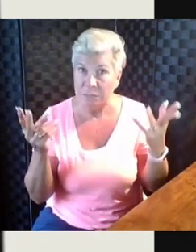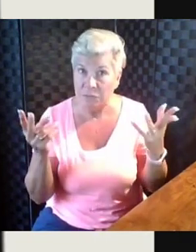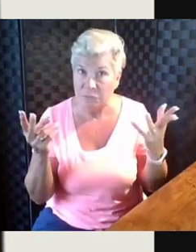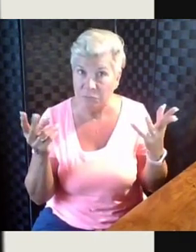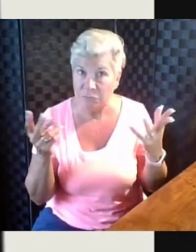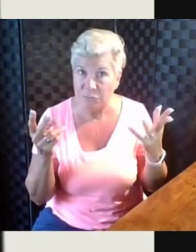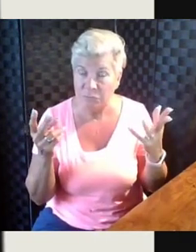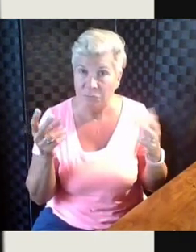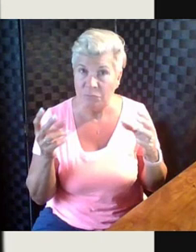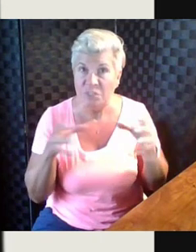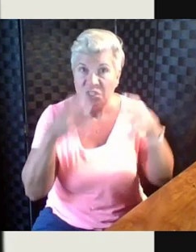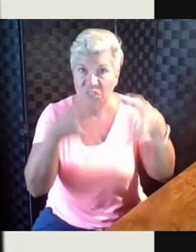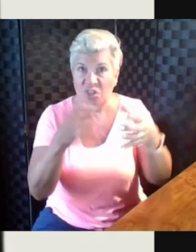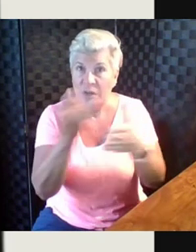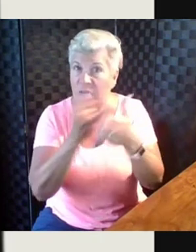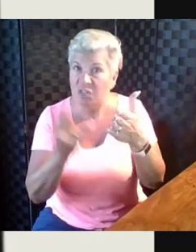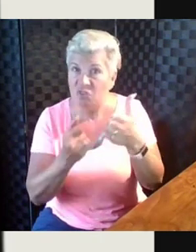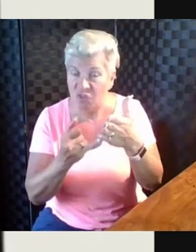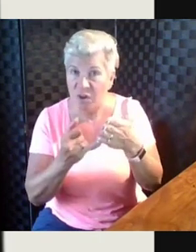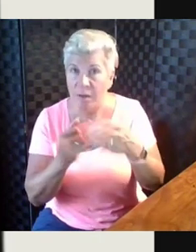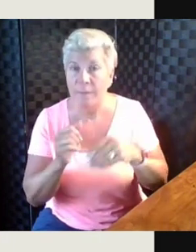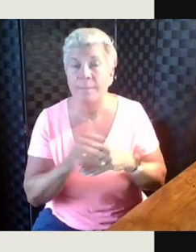to chunk and draw.